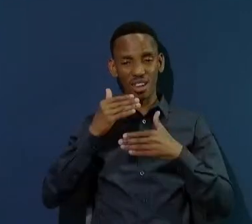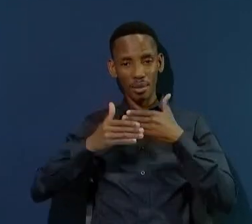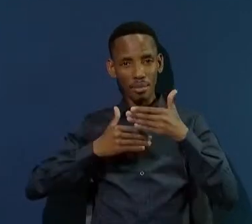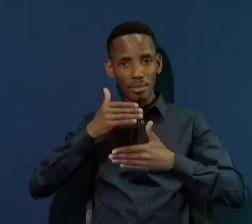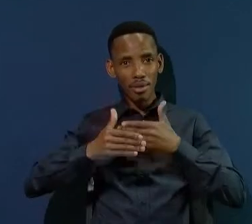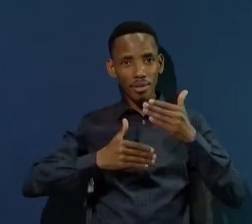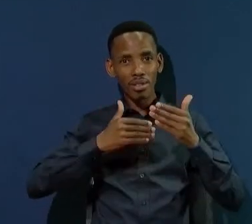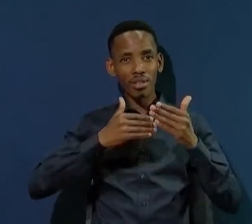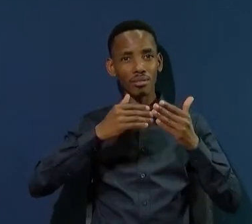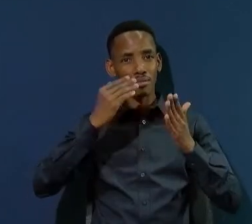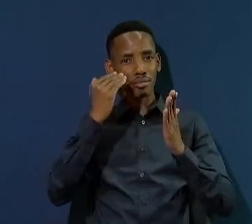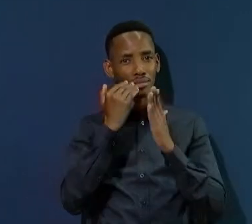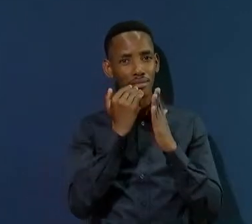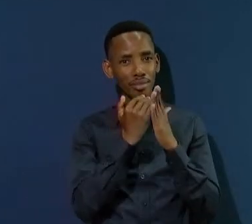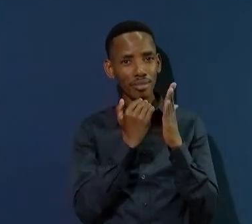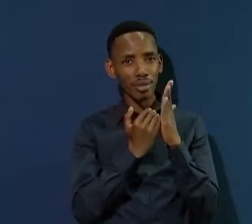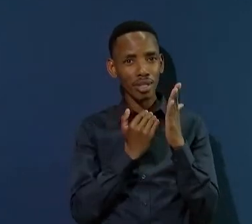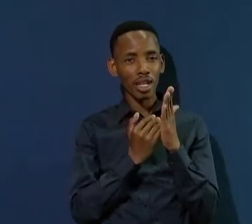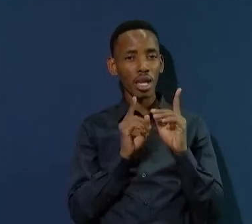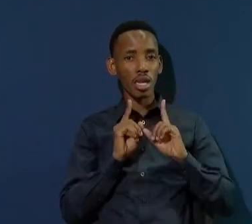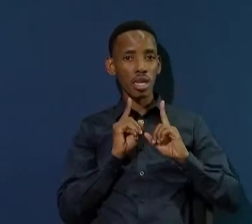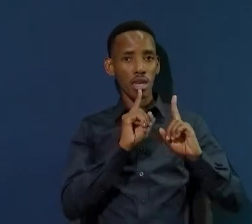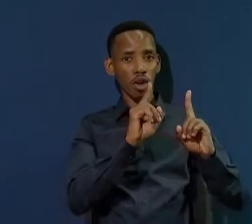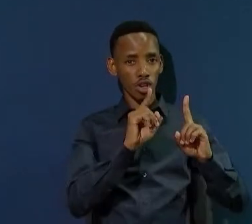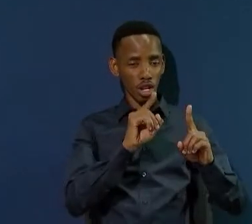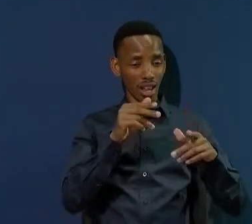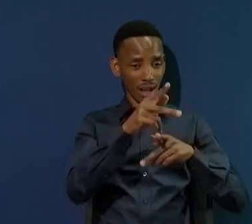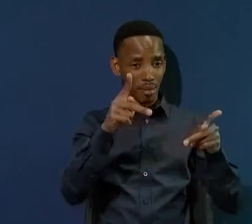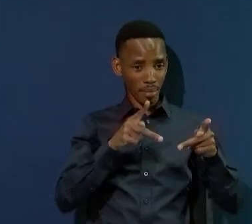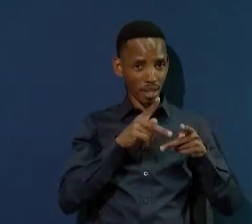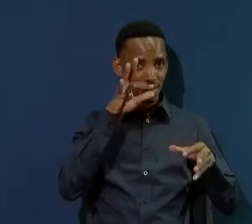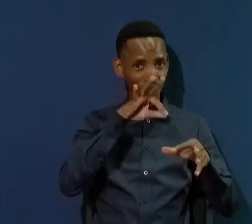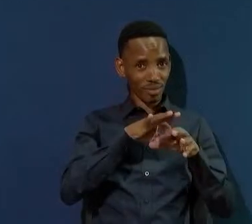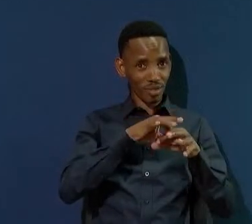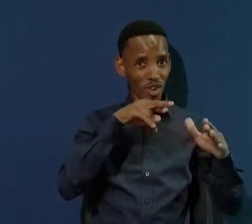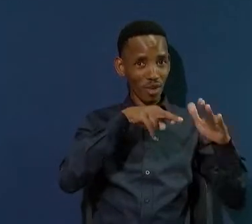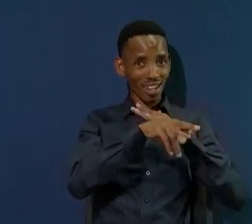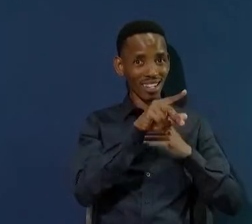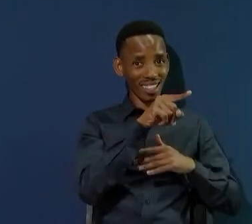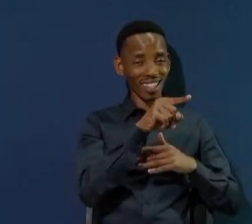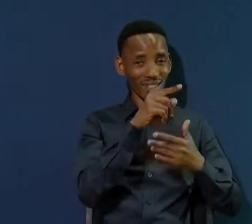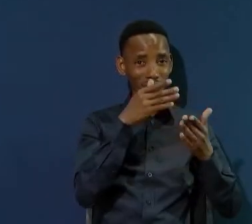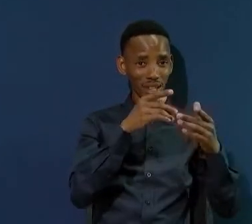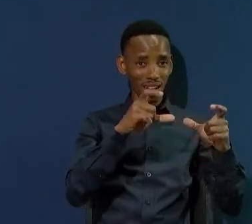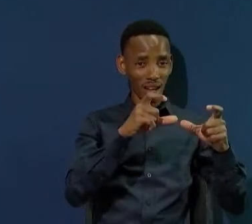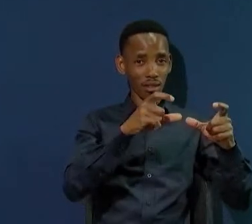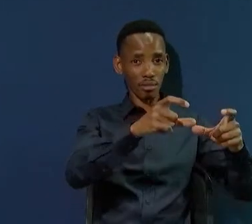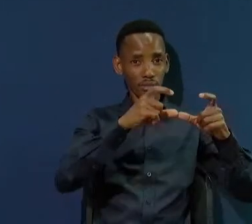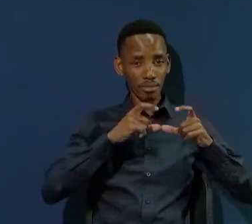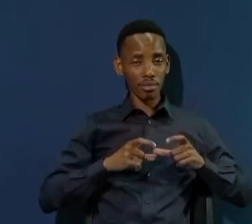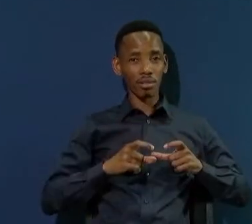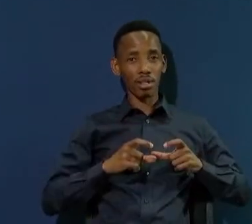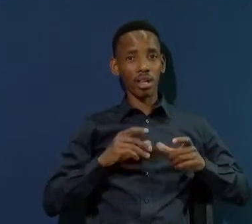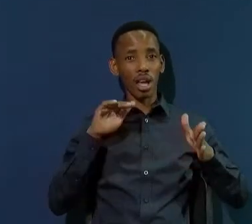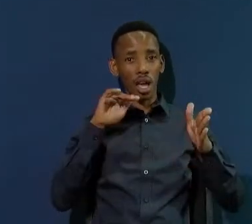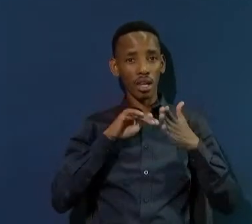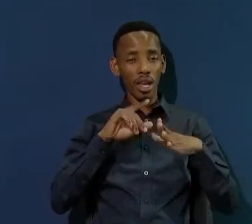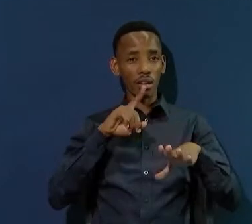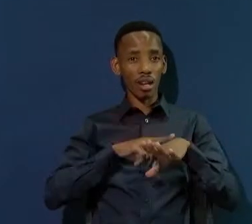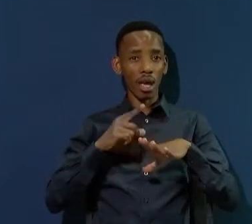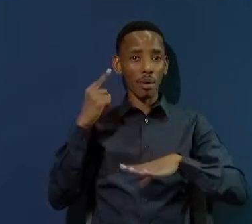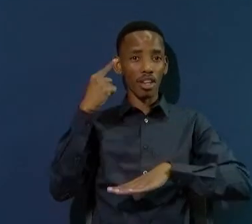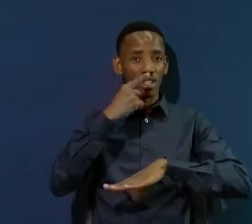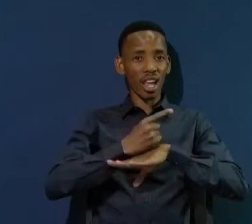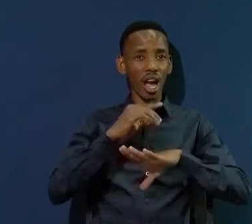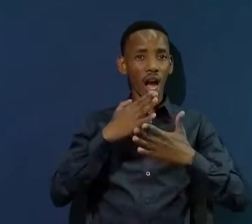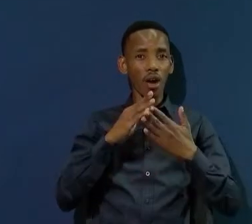You know, you have to go to your polling station, or register your karata. You know, on the day, this is the conduct. You may do